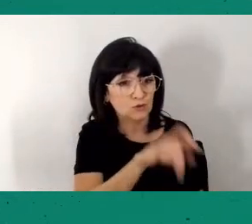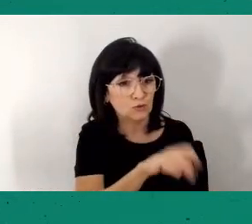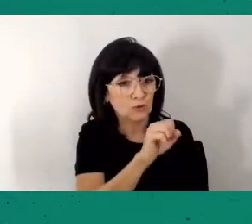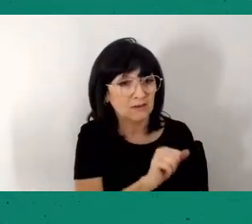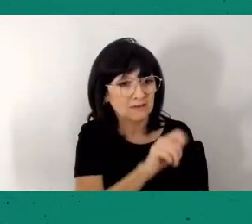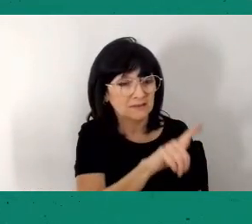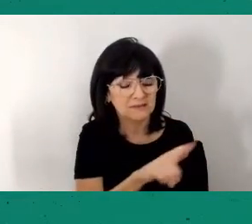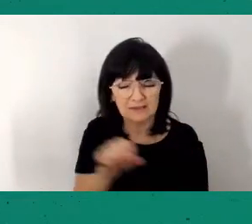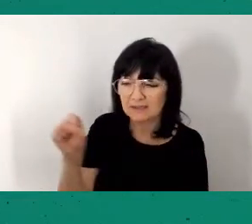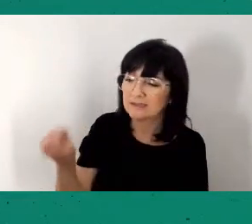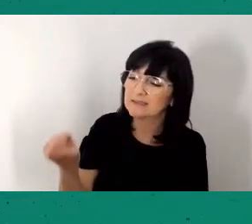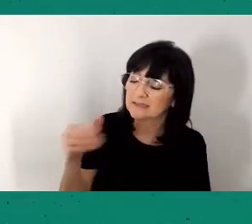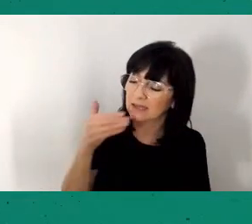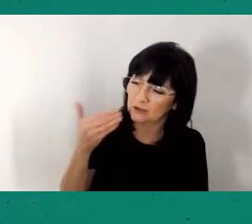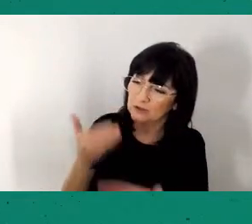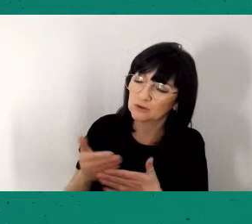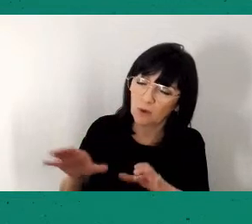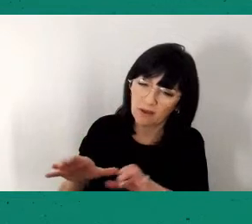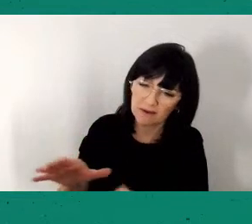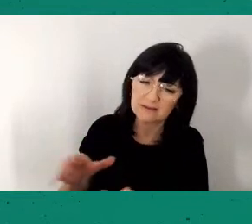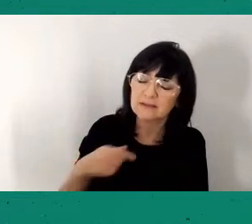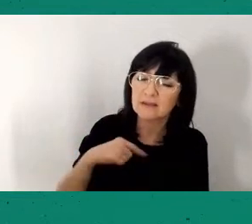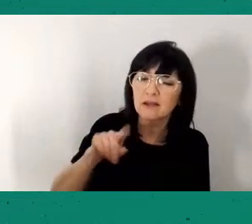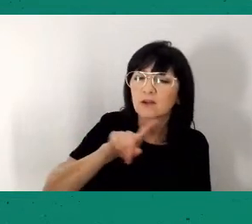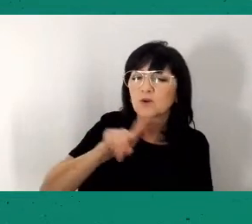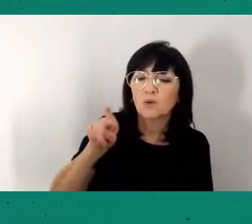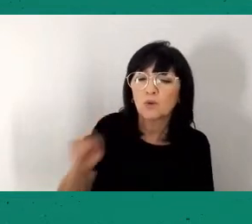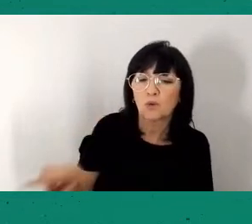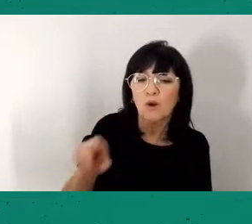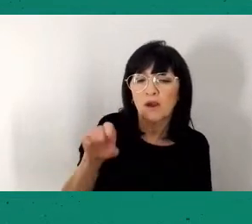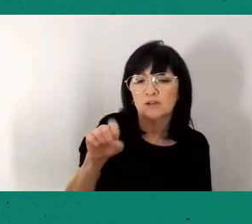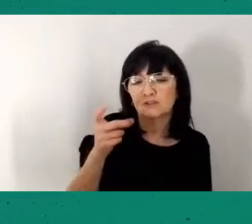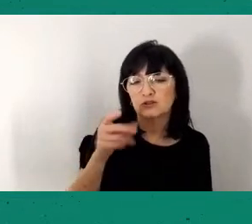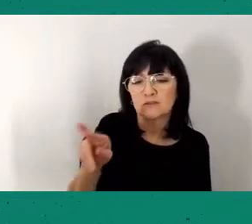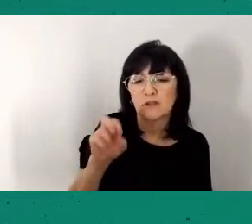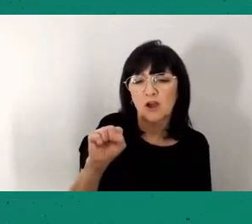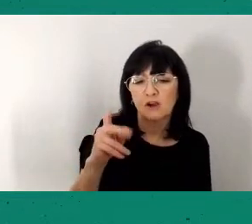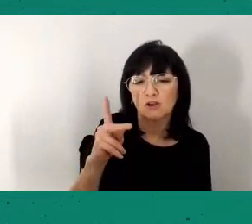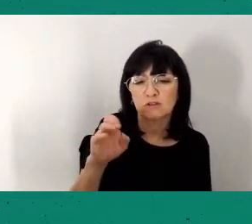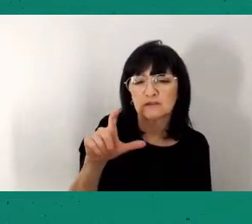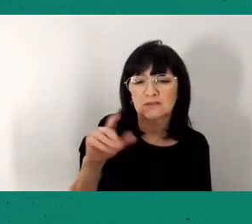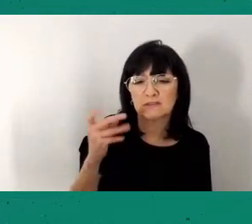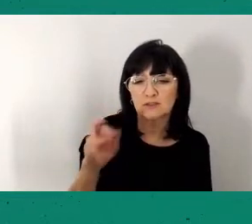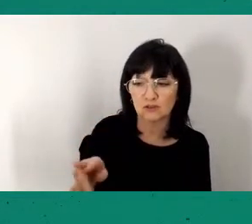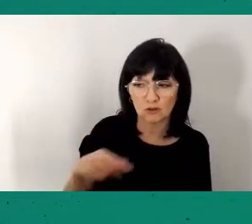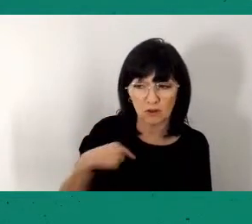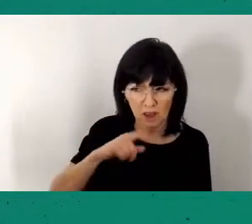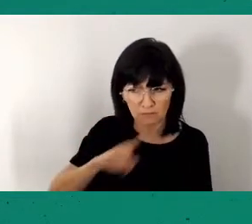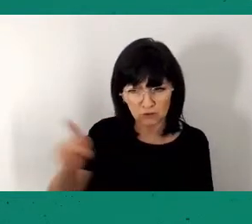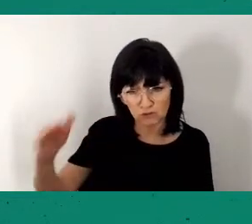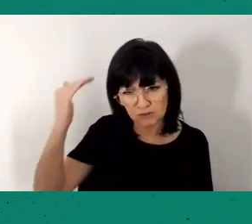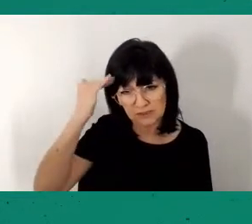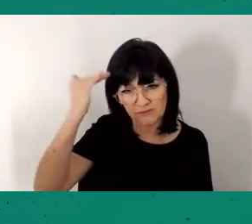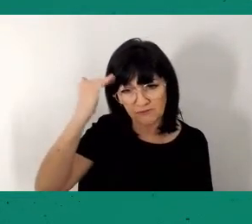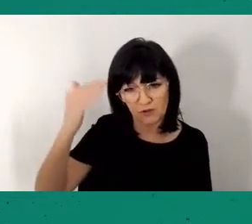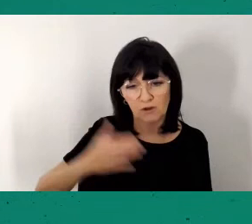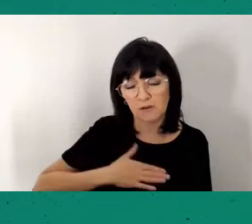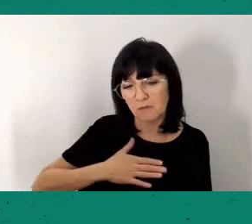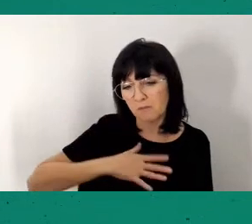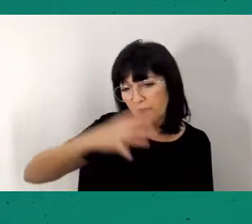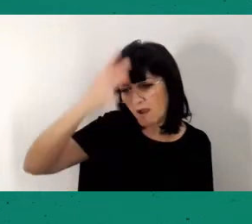question to Dr. Skelcher. Again, I'm sure he's familiar with my father taught at the Buttonwood School